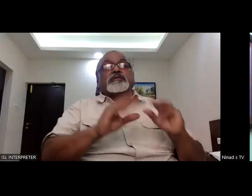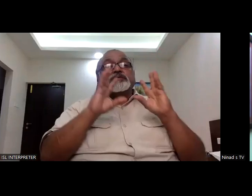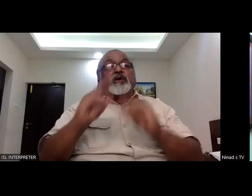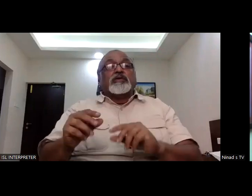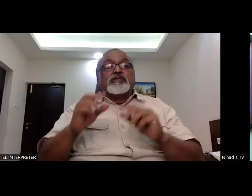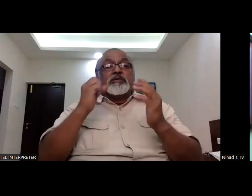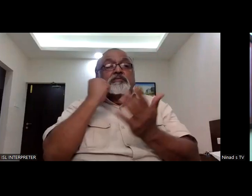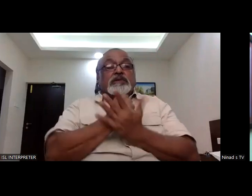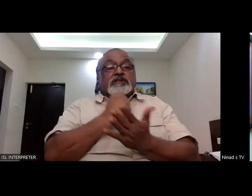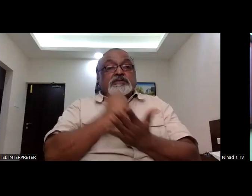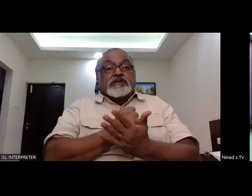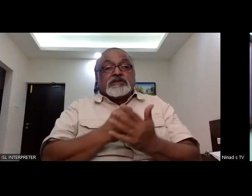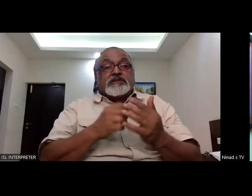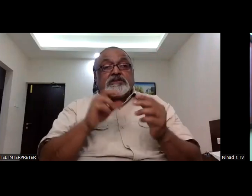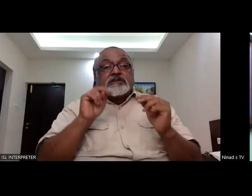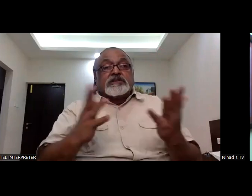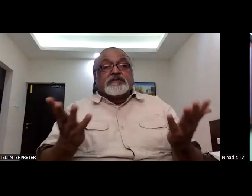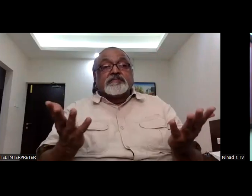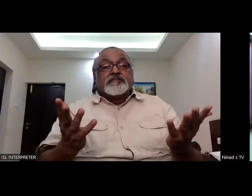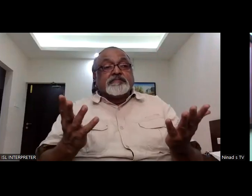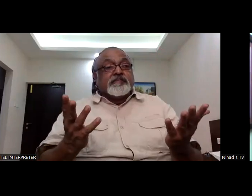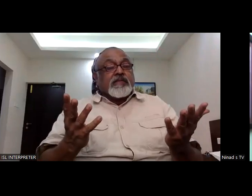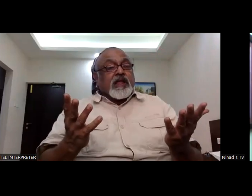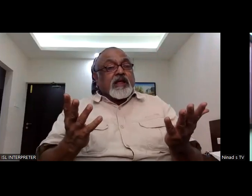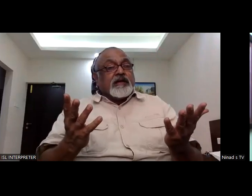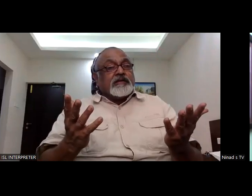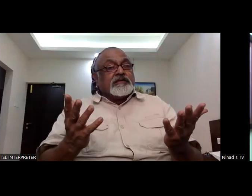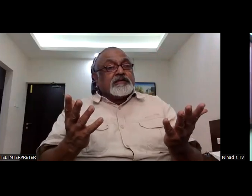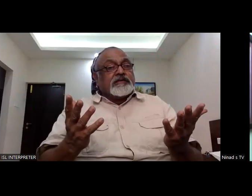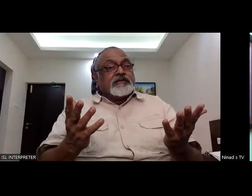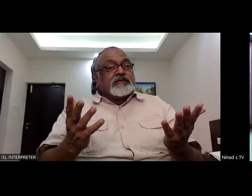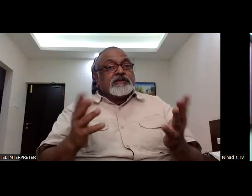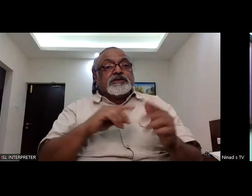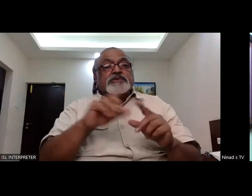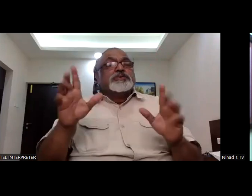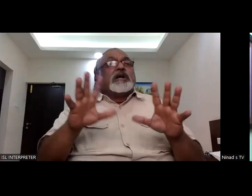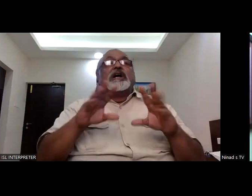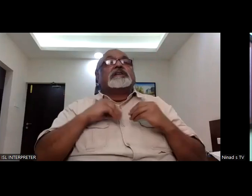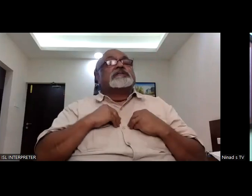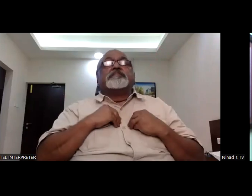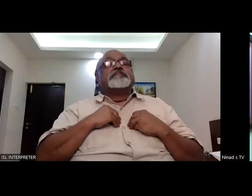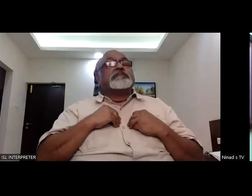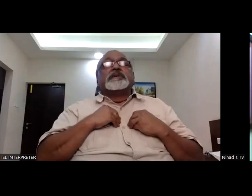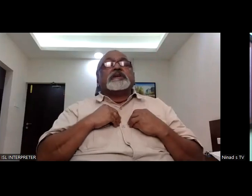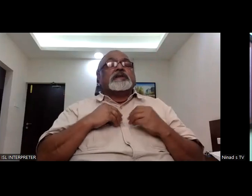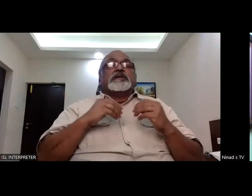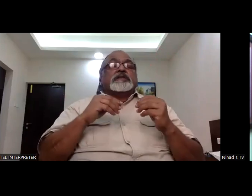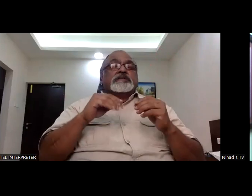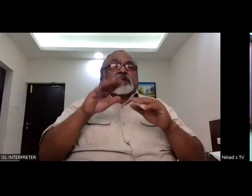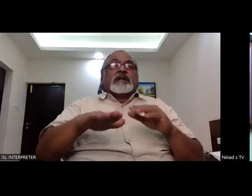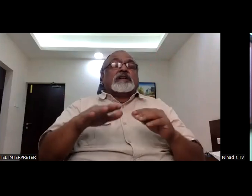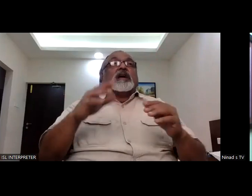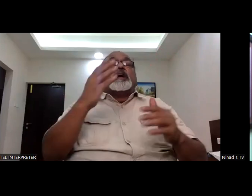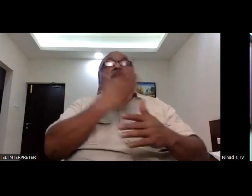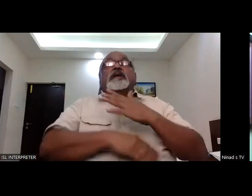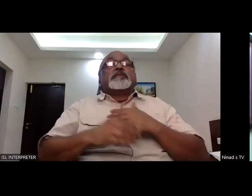not accepted the child with disability, and it's a very, very shocking period for them or